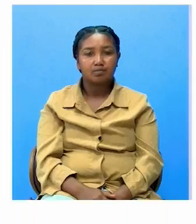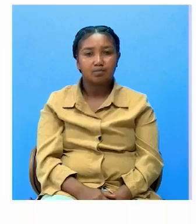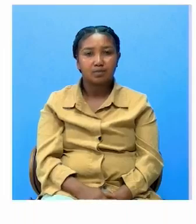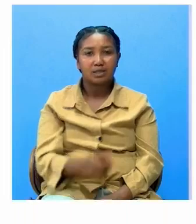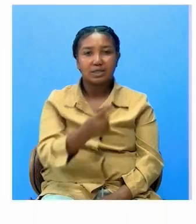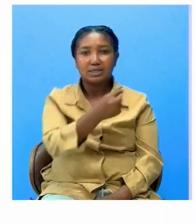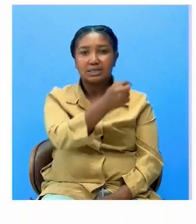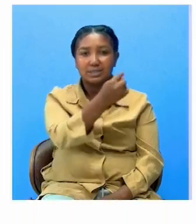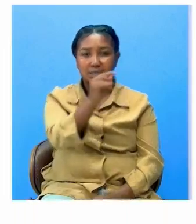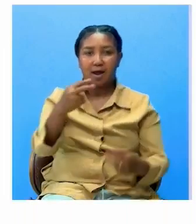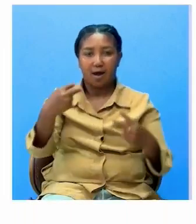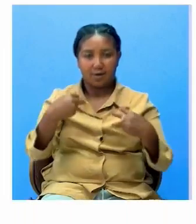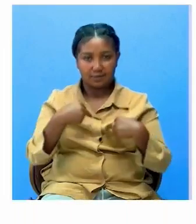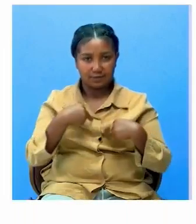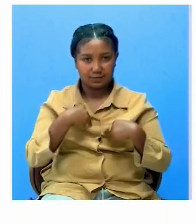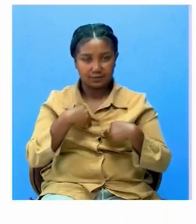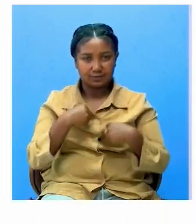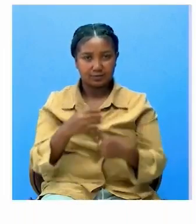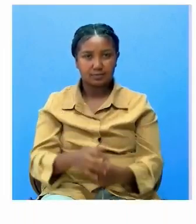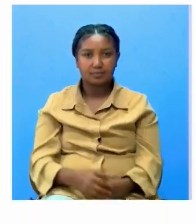They have.